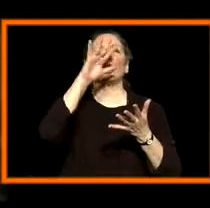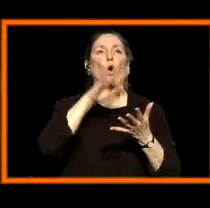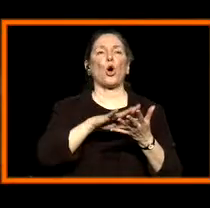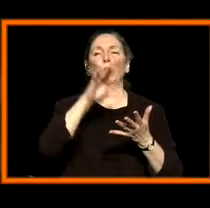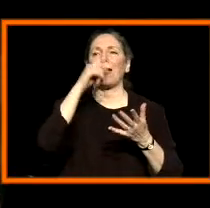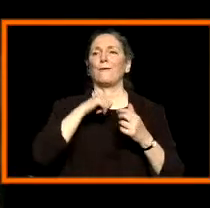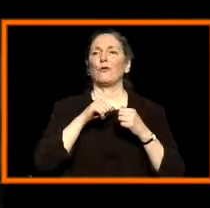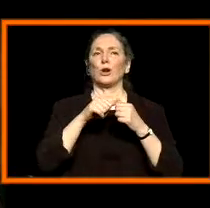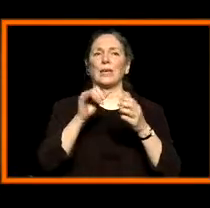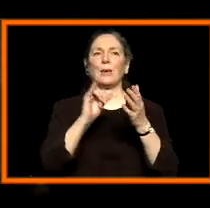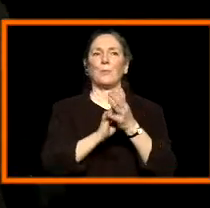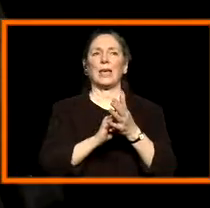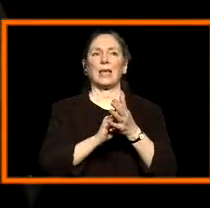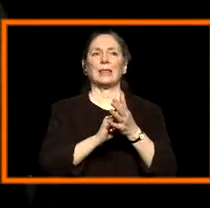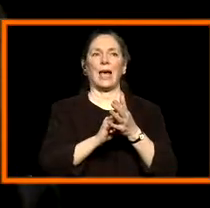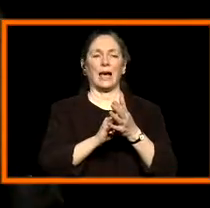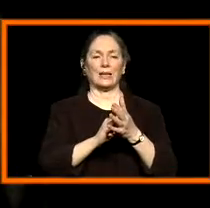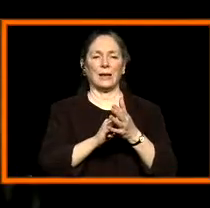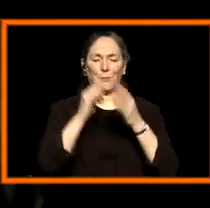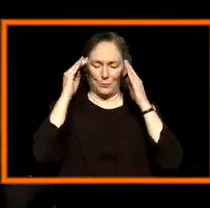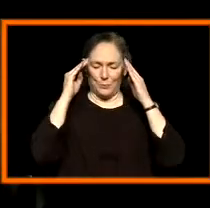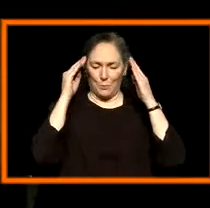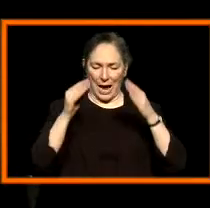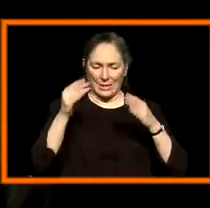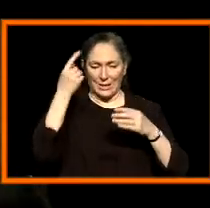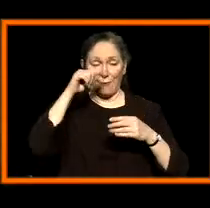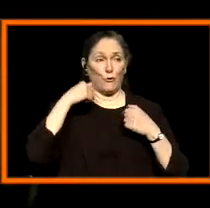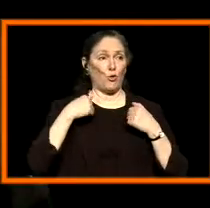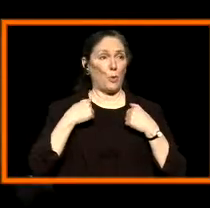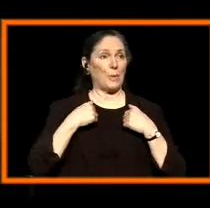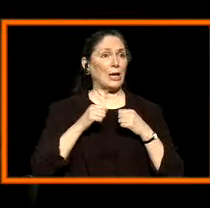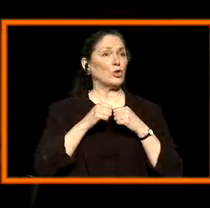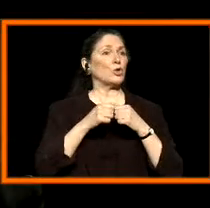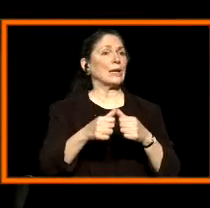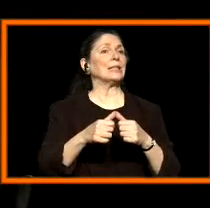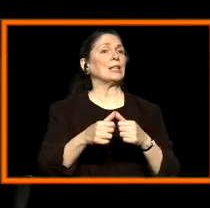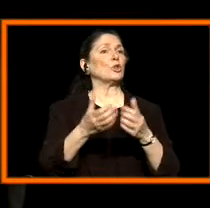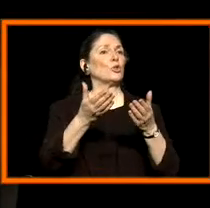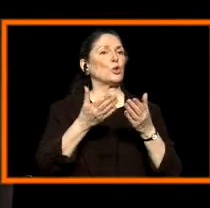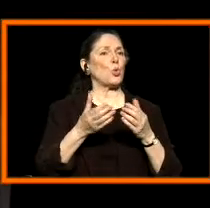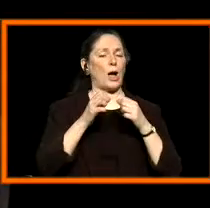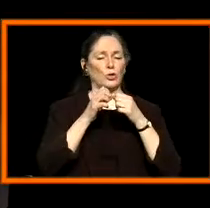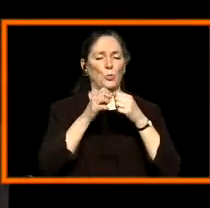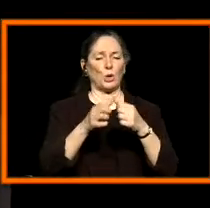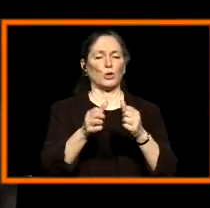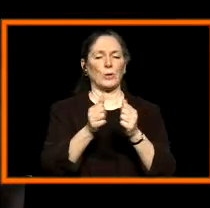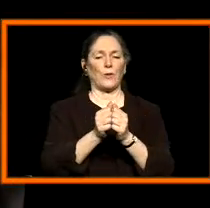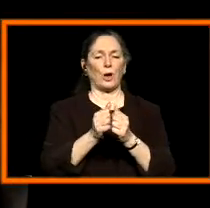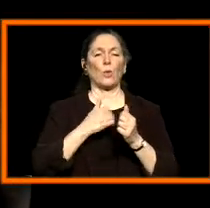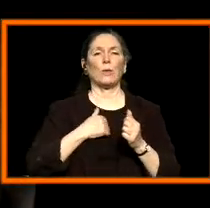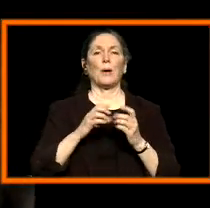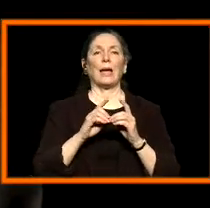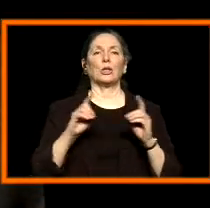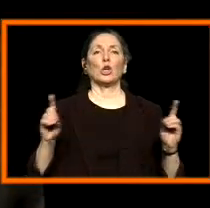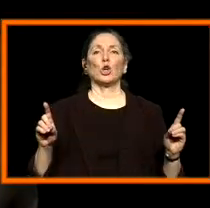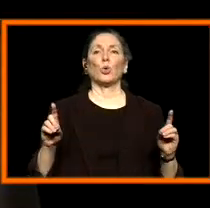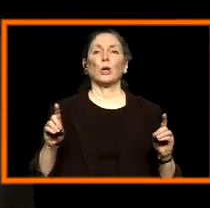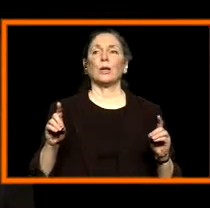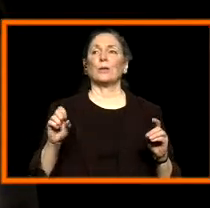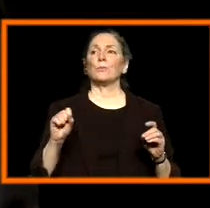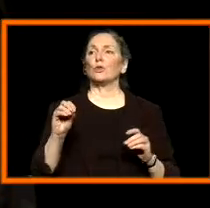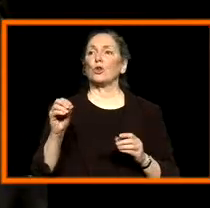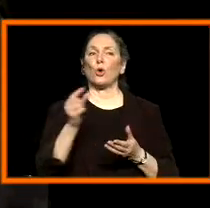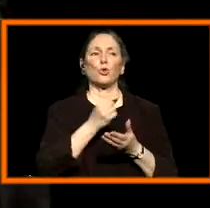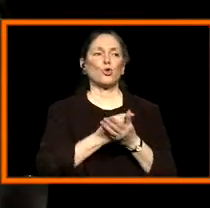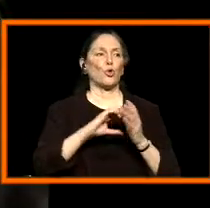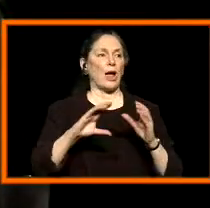for keeping that mindset for me to continue to want to persevere with my degree. So